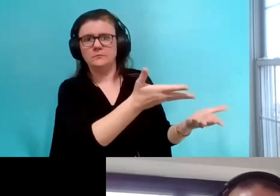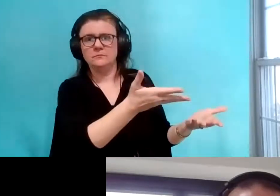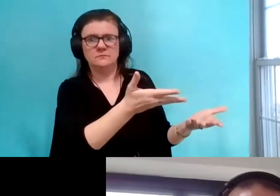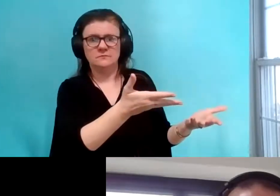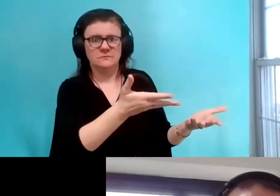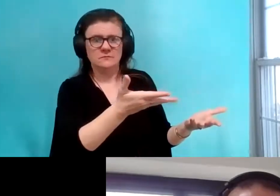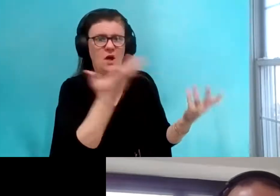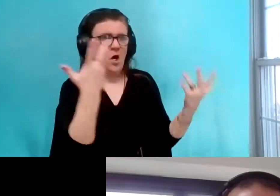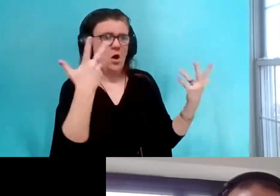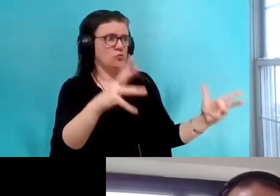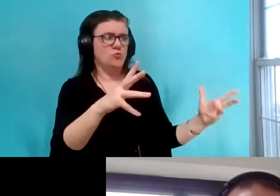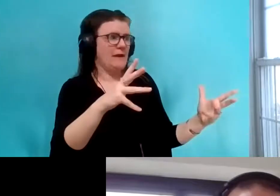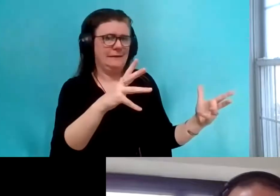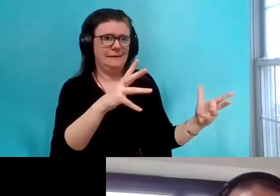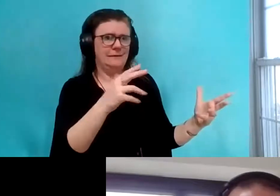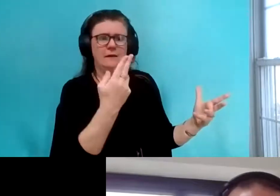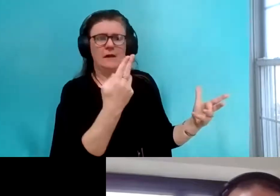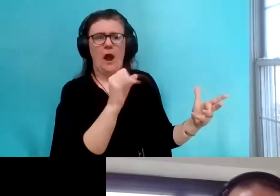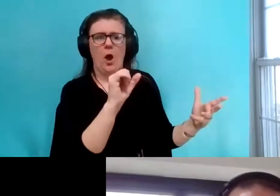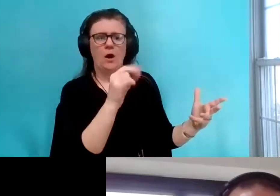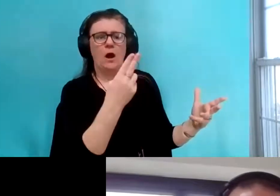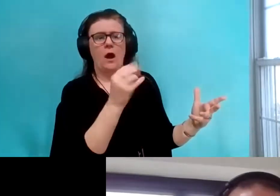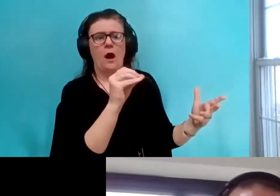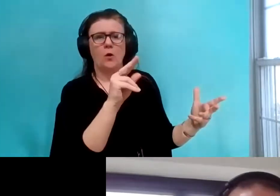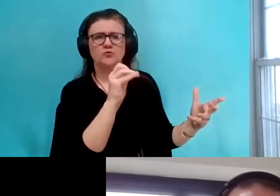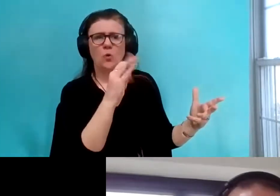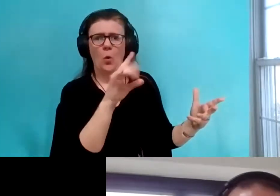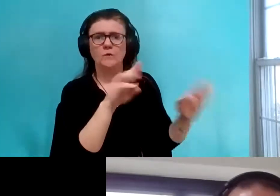existing data sets, household surveys, or